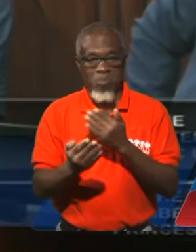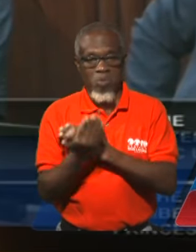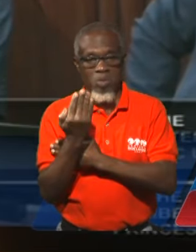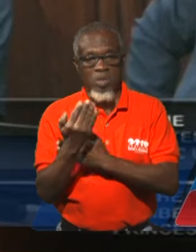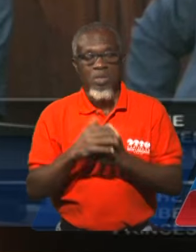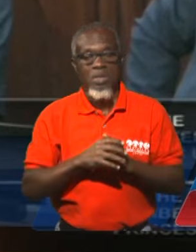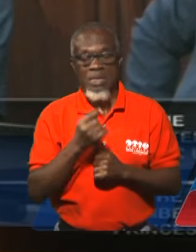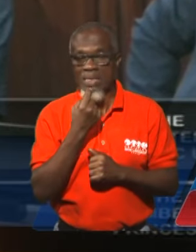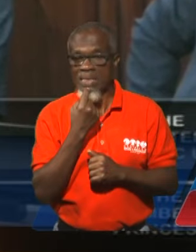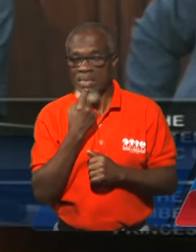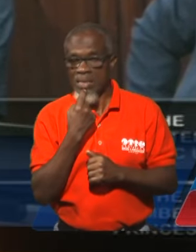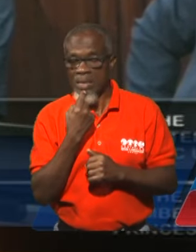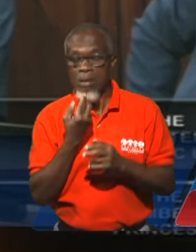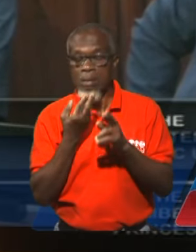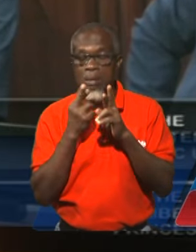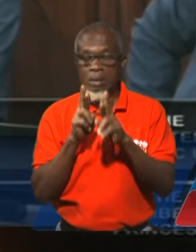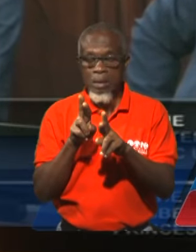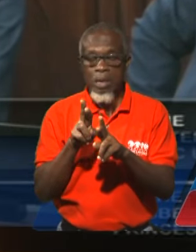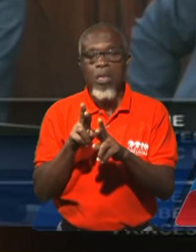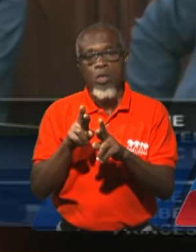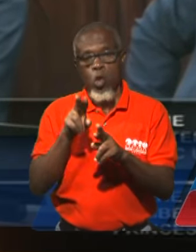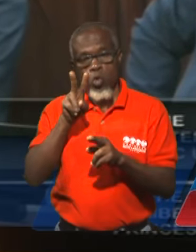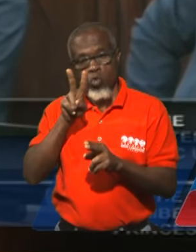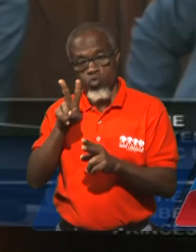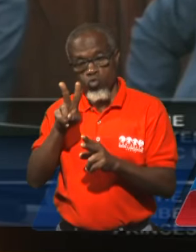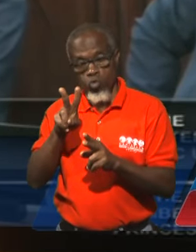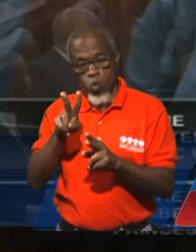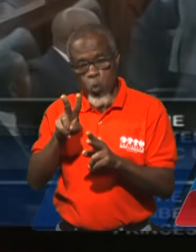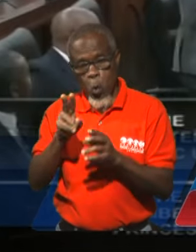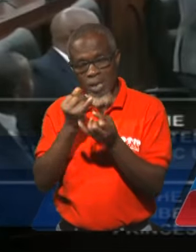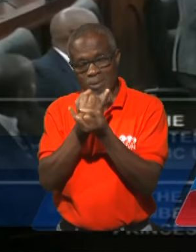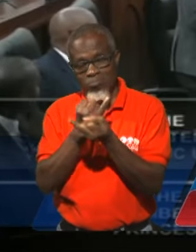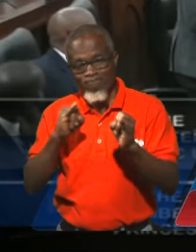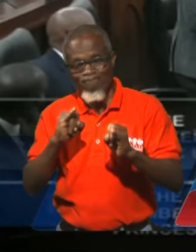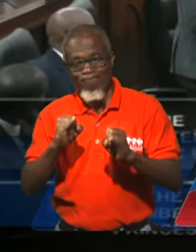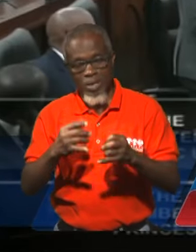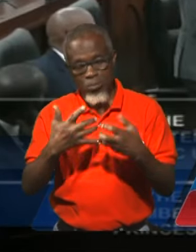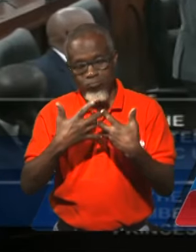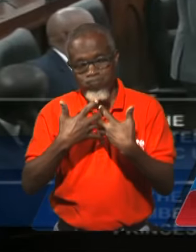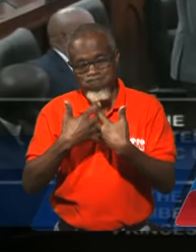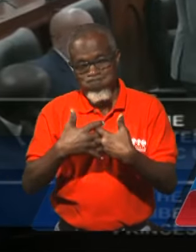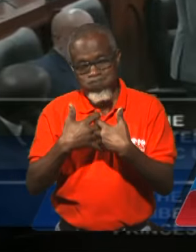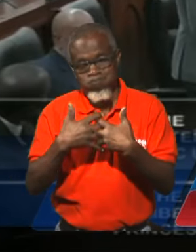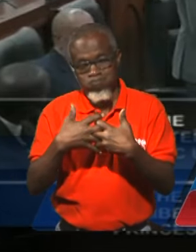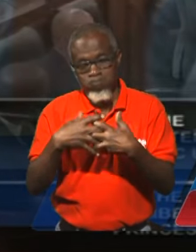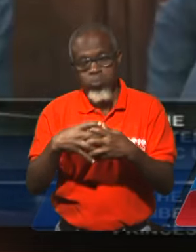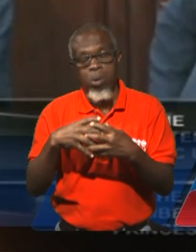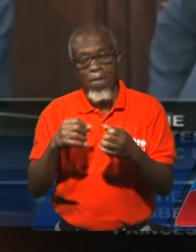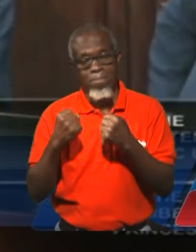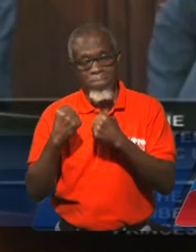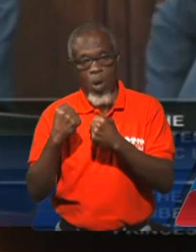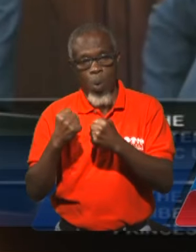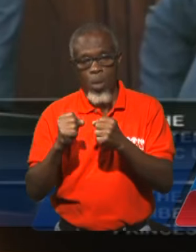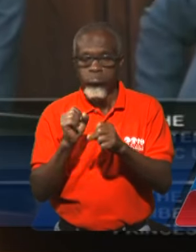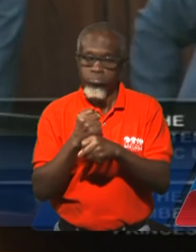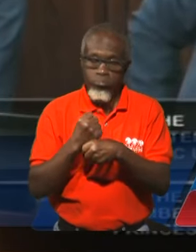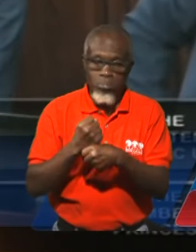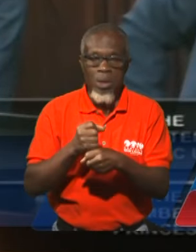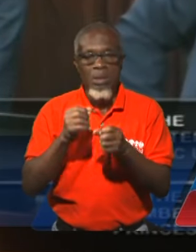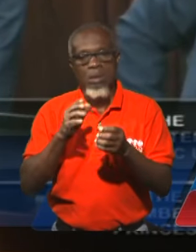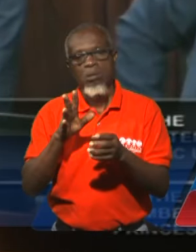Representatives. He reported that two of T&TEC's independent power producers experienced trips of their